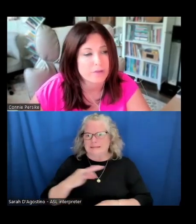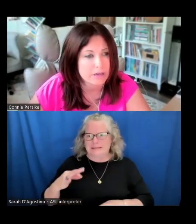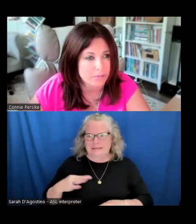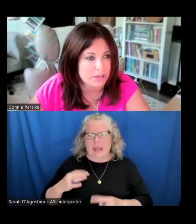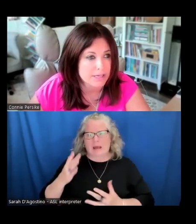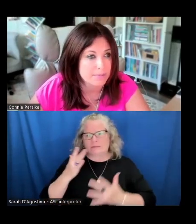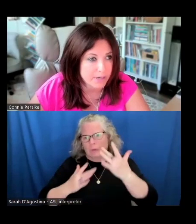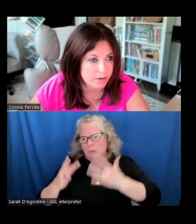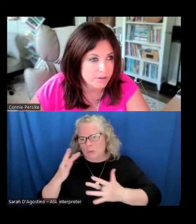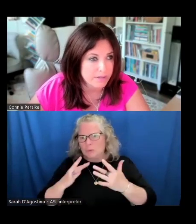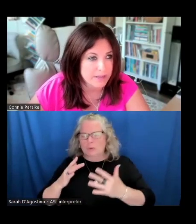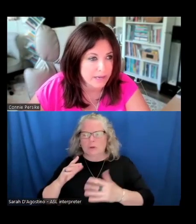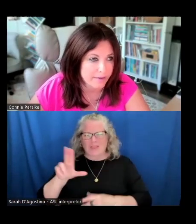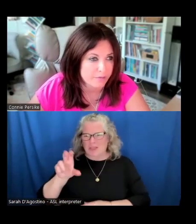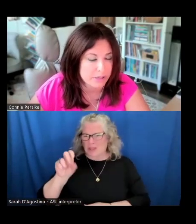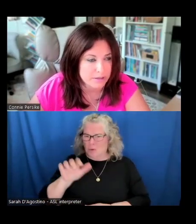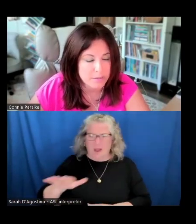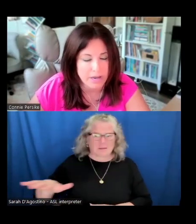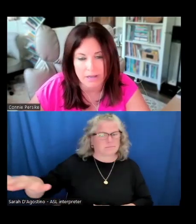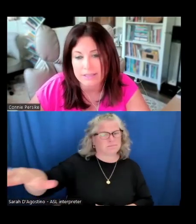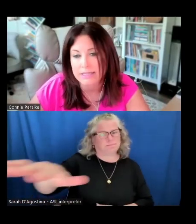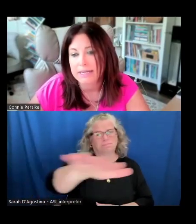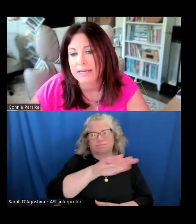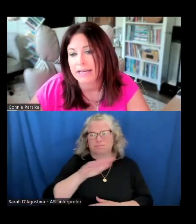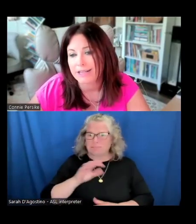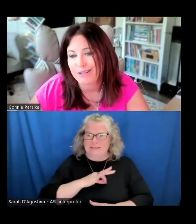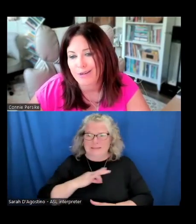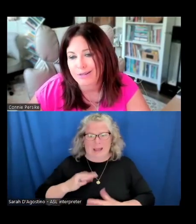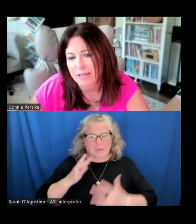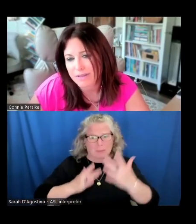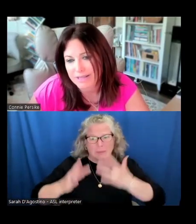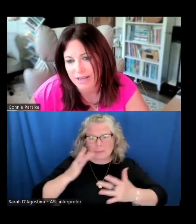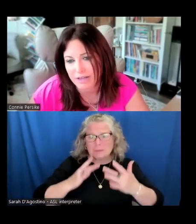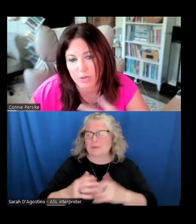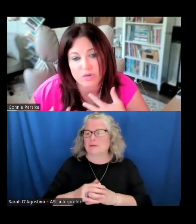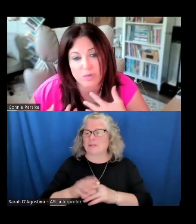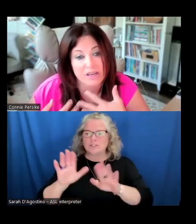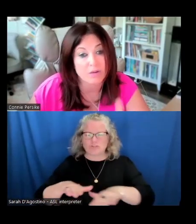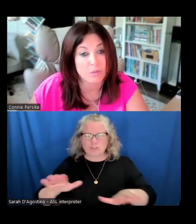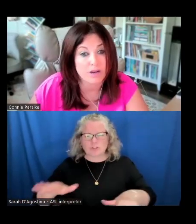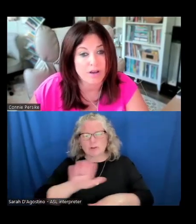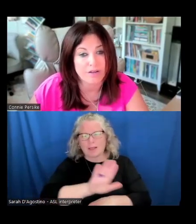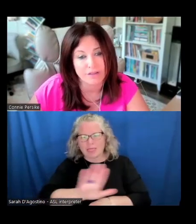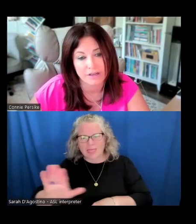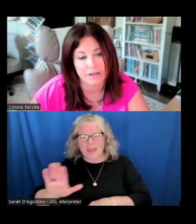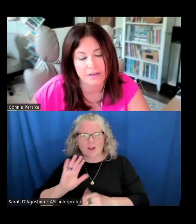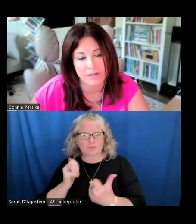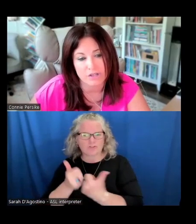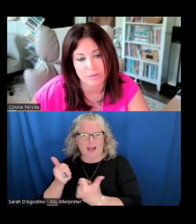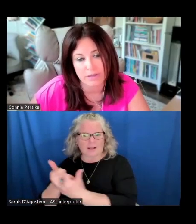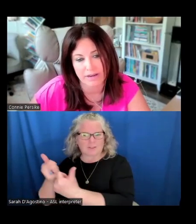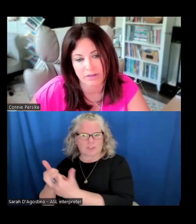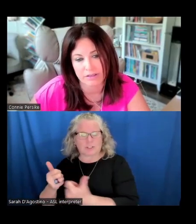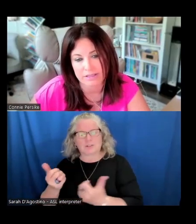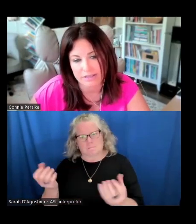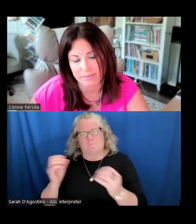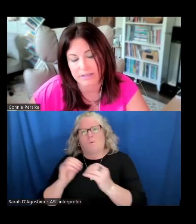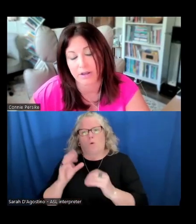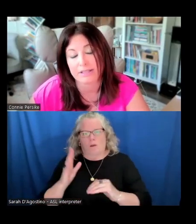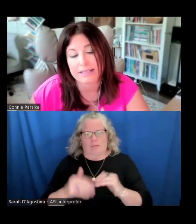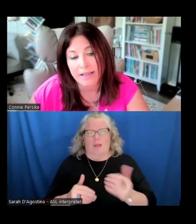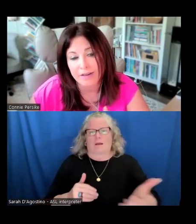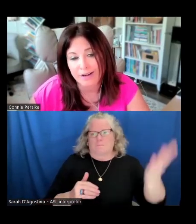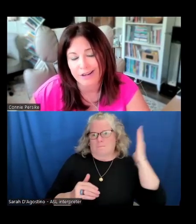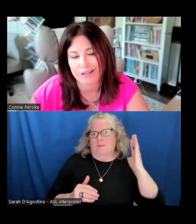more frequent and bigger than they have been in the past. And so some of these experts who want to get rid of functional behavioral